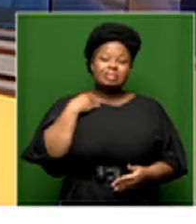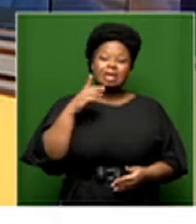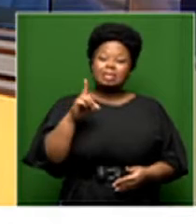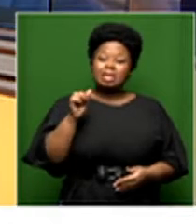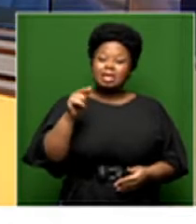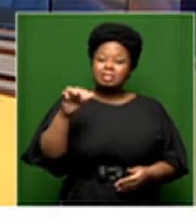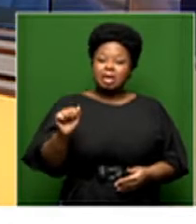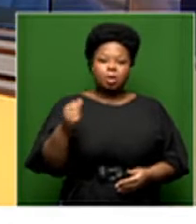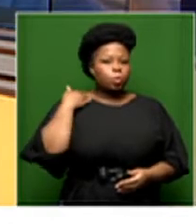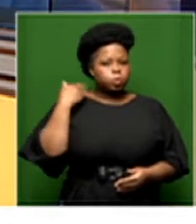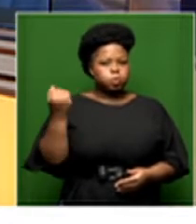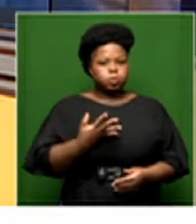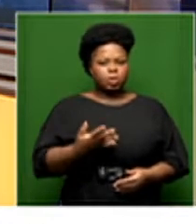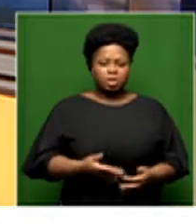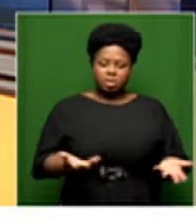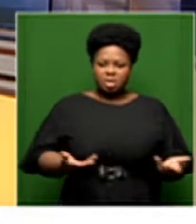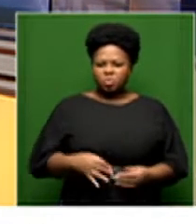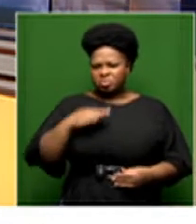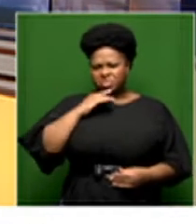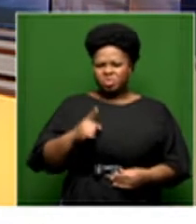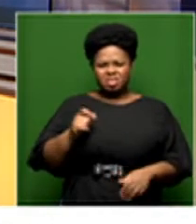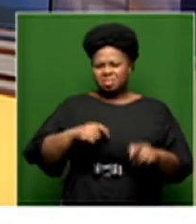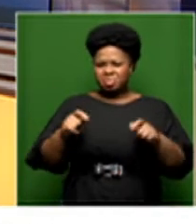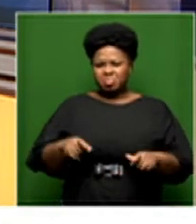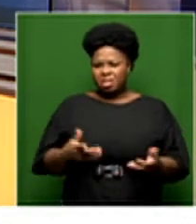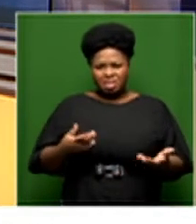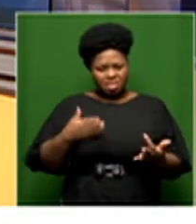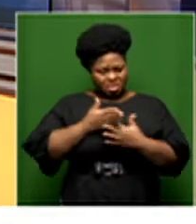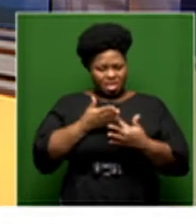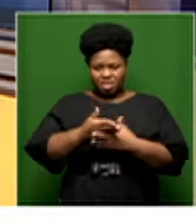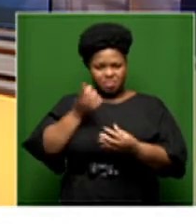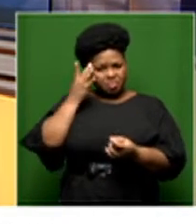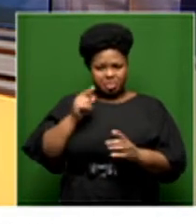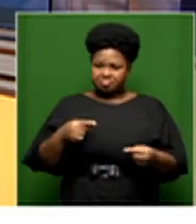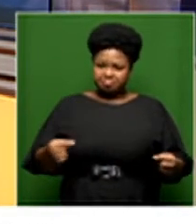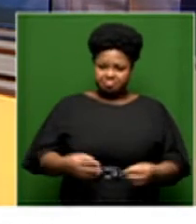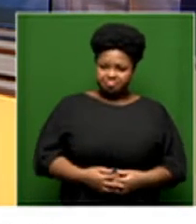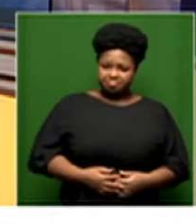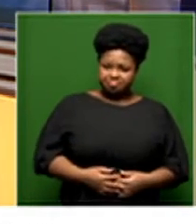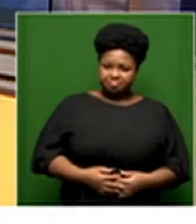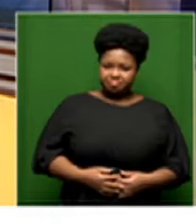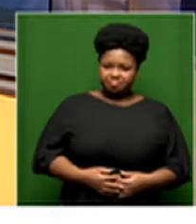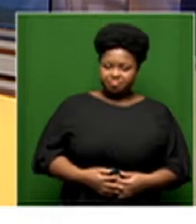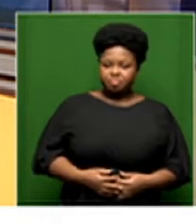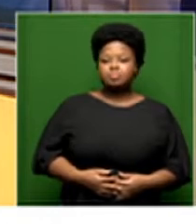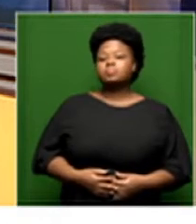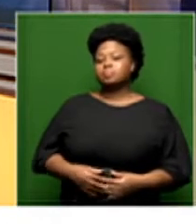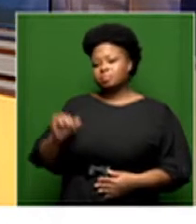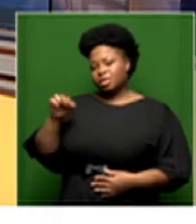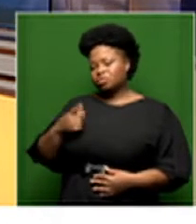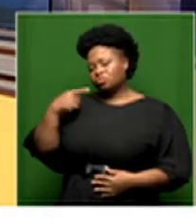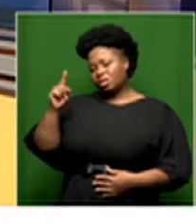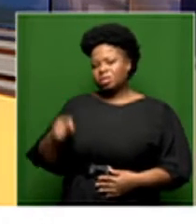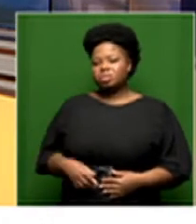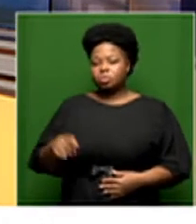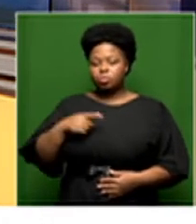if not the highest. And this means that people can't always easily access information, isn't it? Correct.